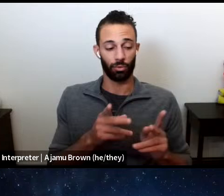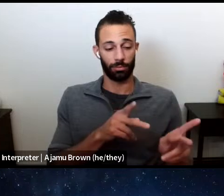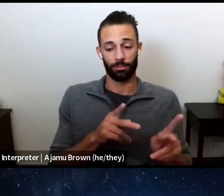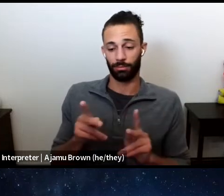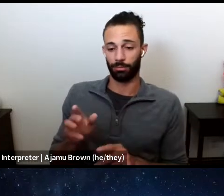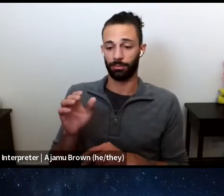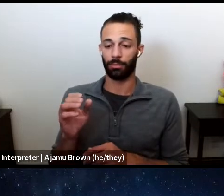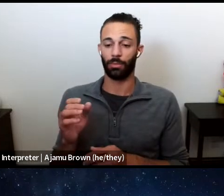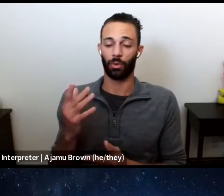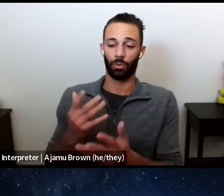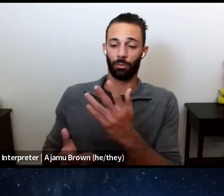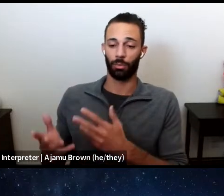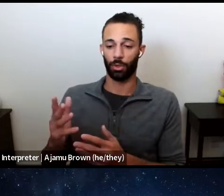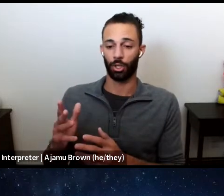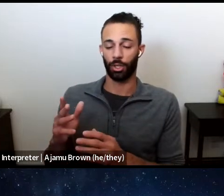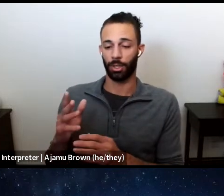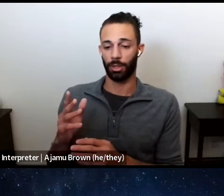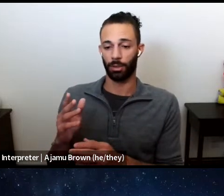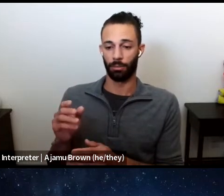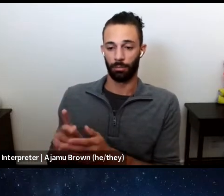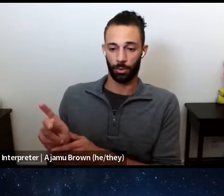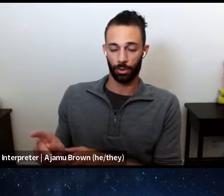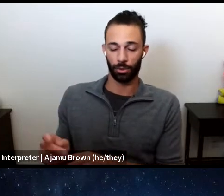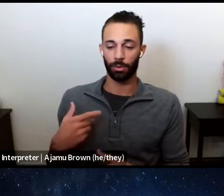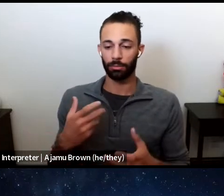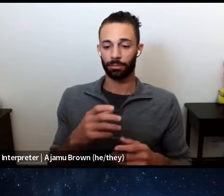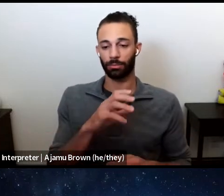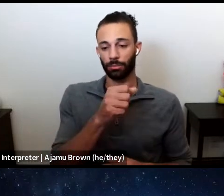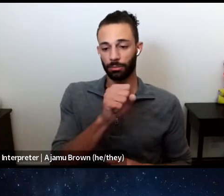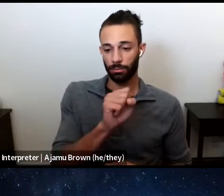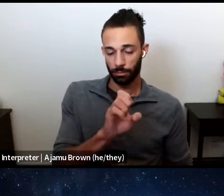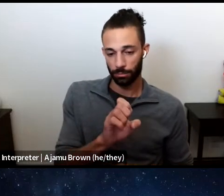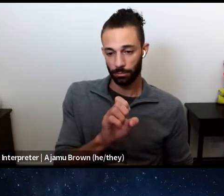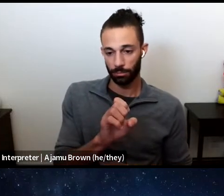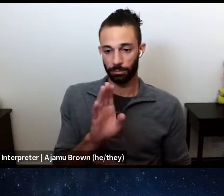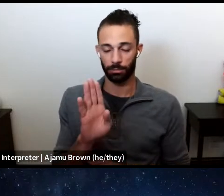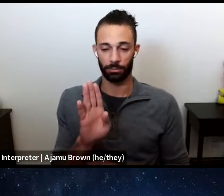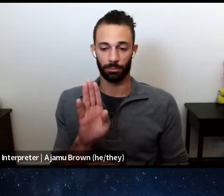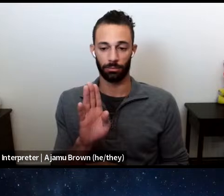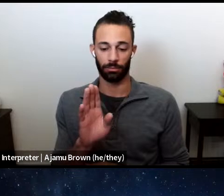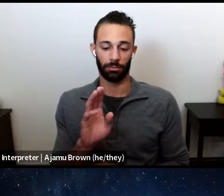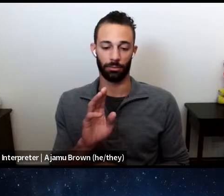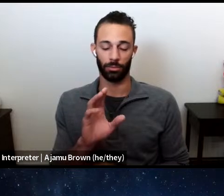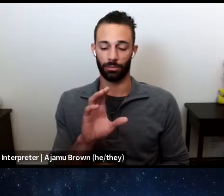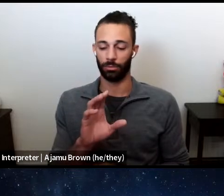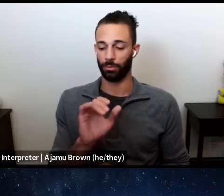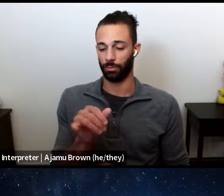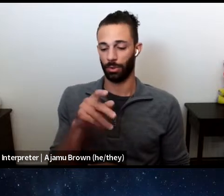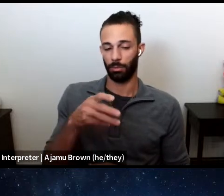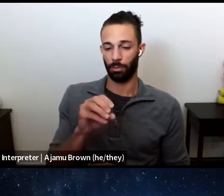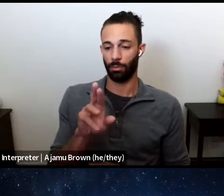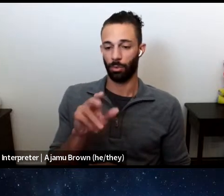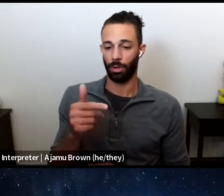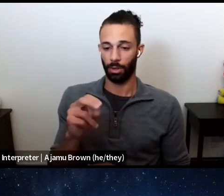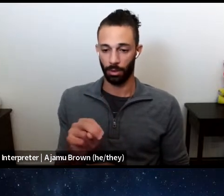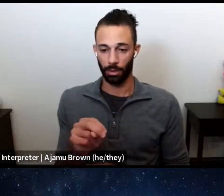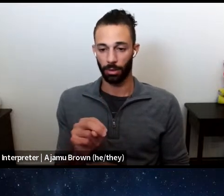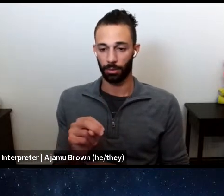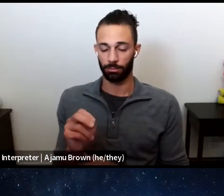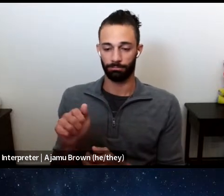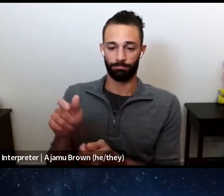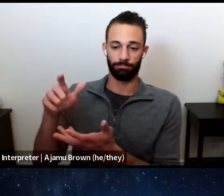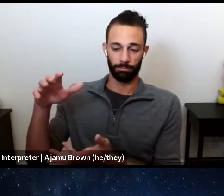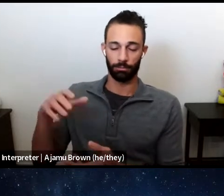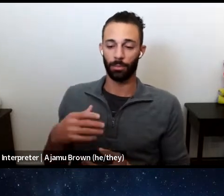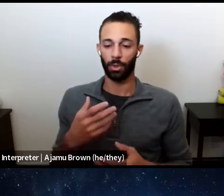Chase, I want that Chase, Wells Fargo, JP Morgan bank smoke. Watch me feed. Watch me align,